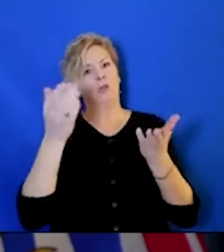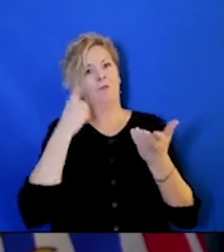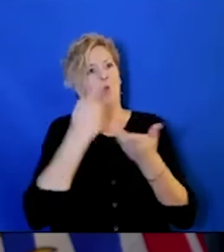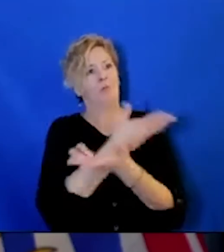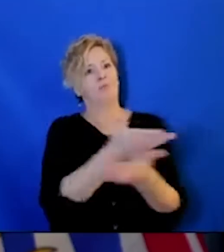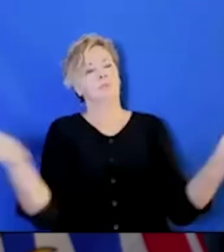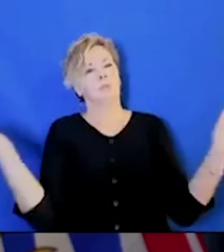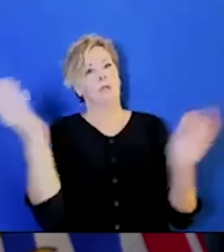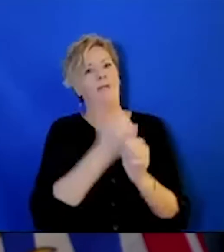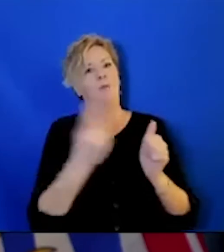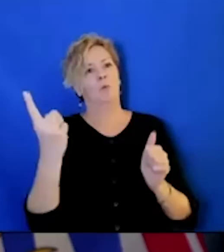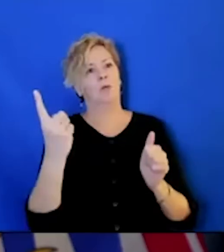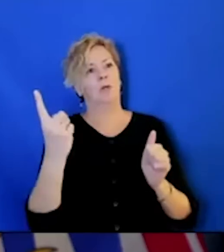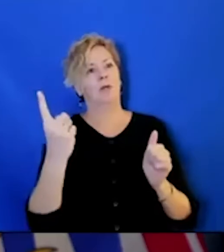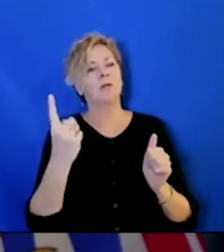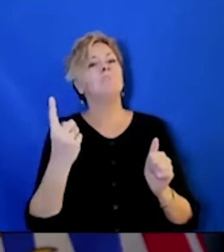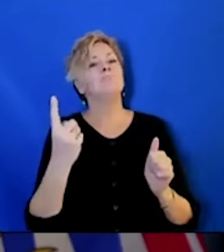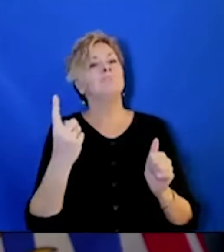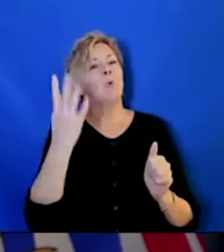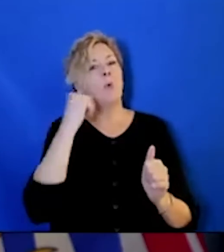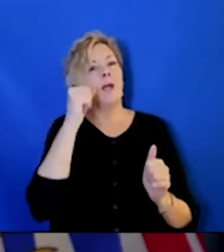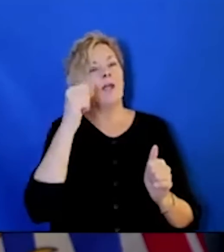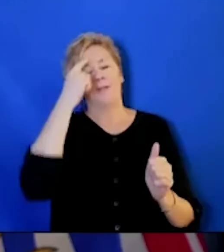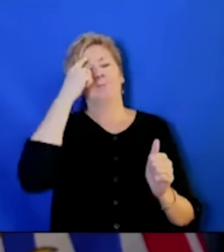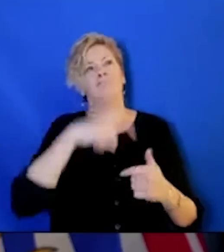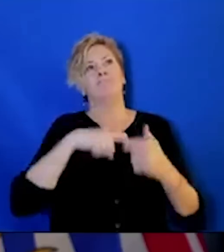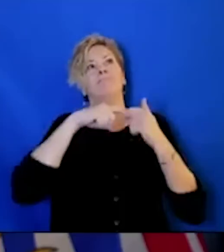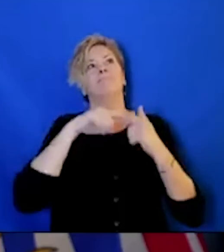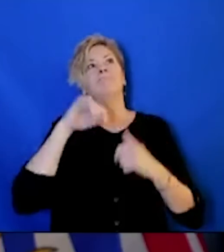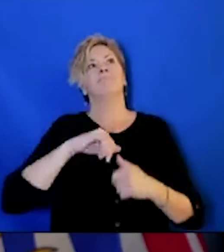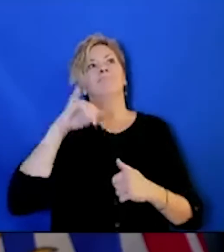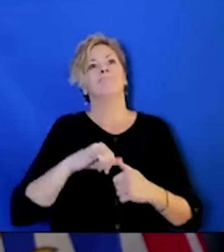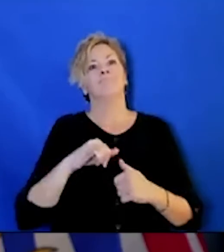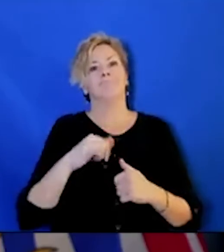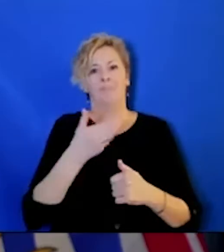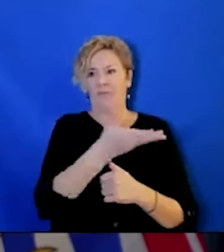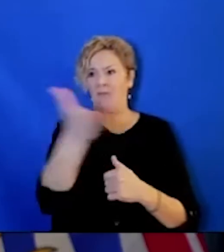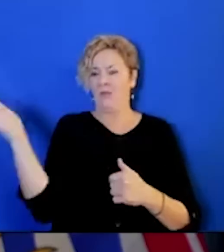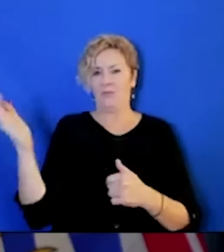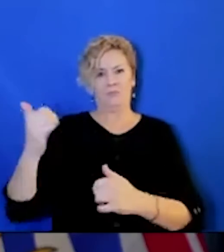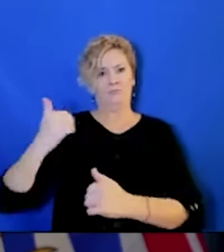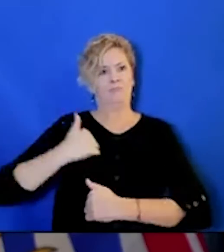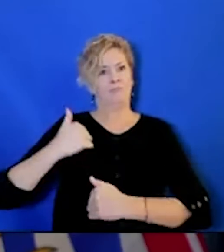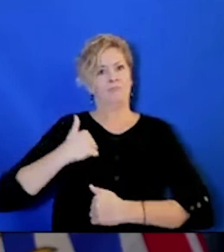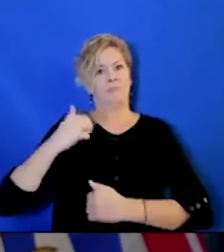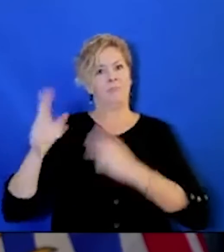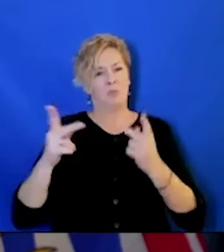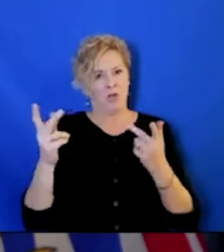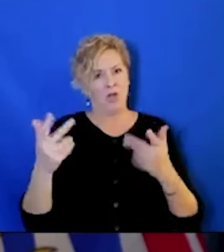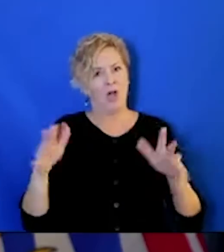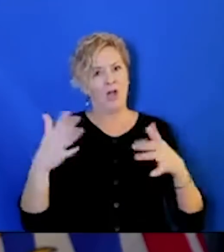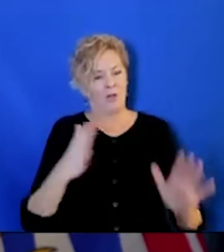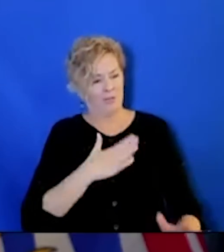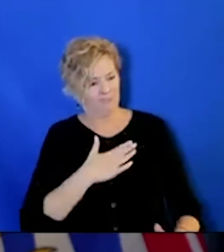or does today. Let's honor and support our veterans everywhere by helping to keep our community